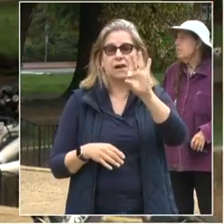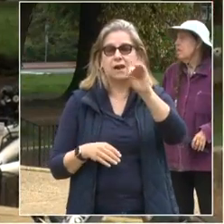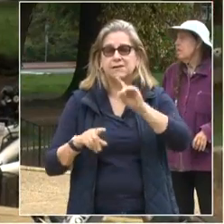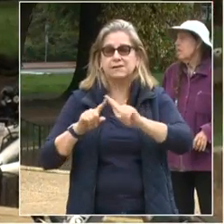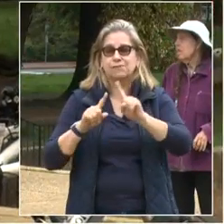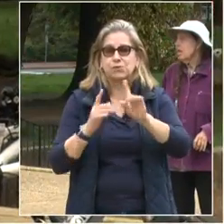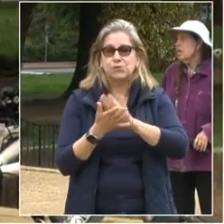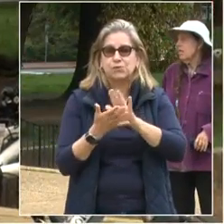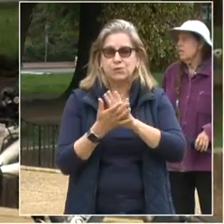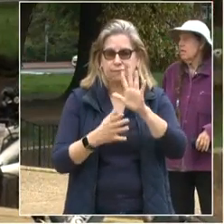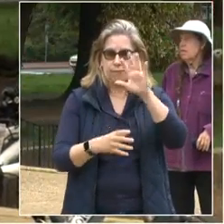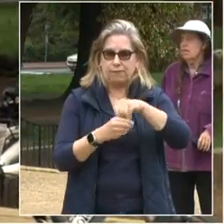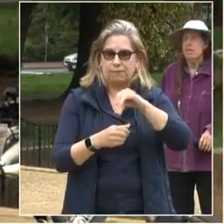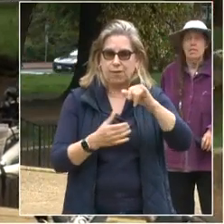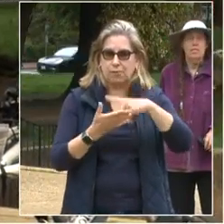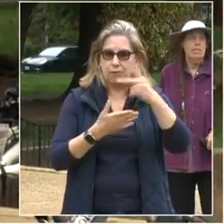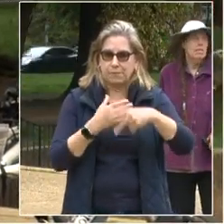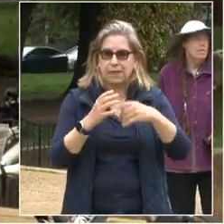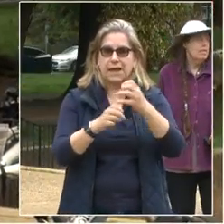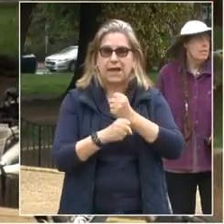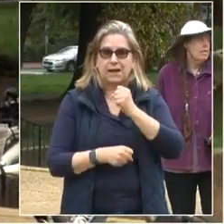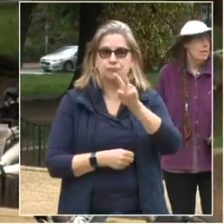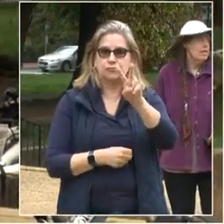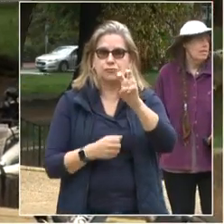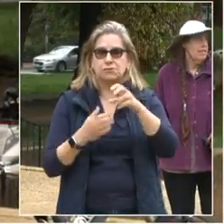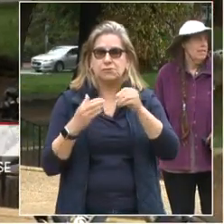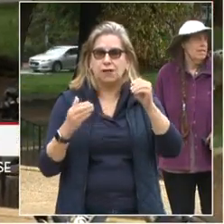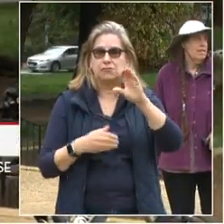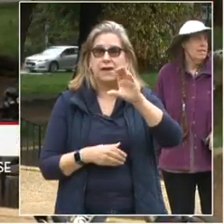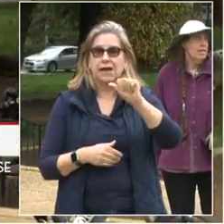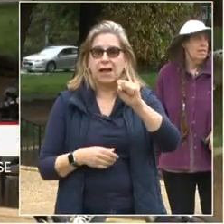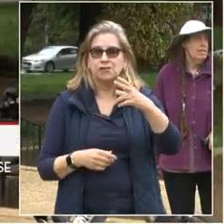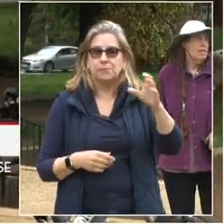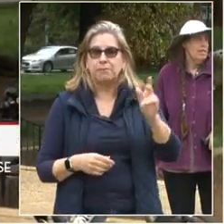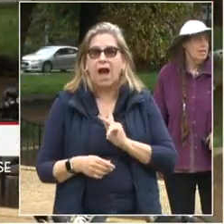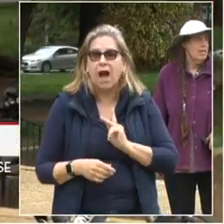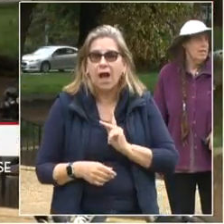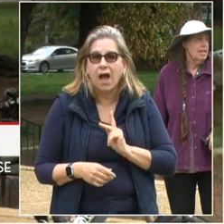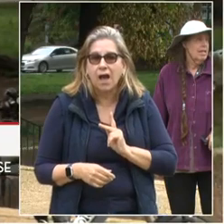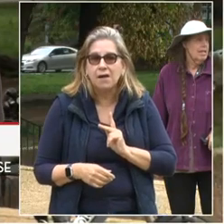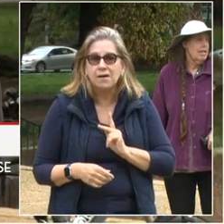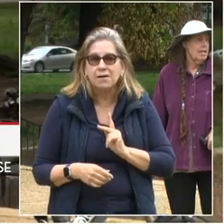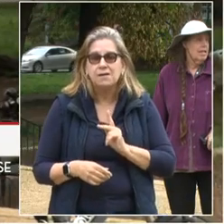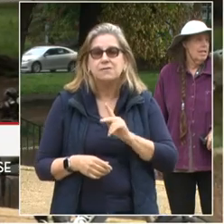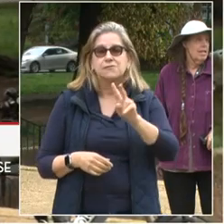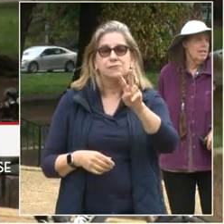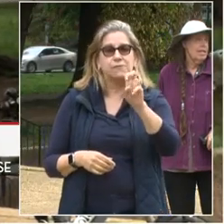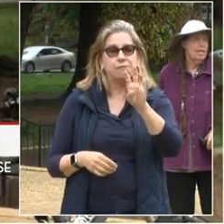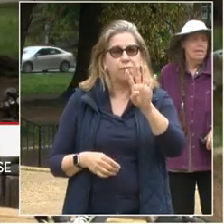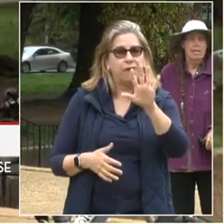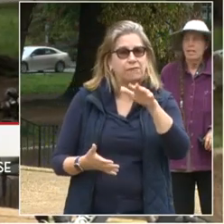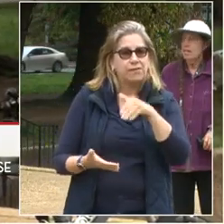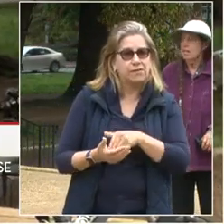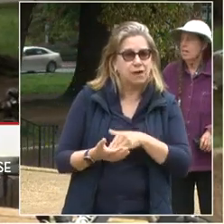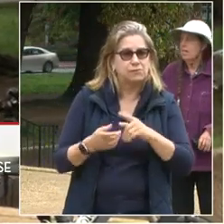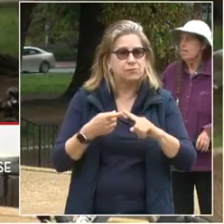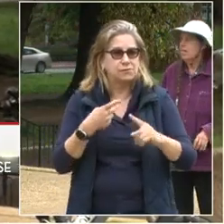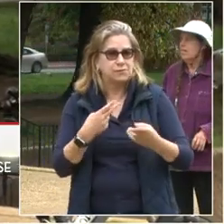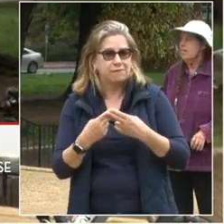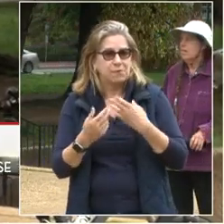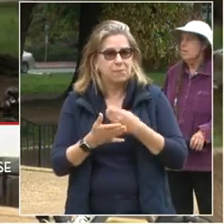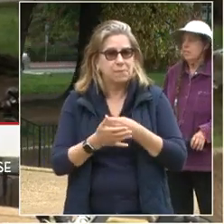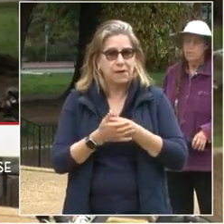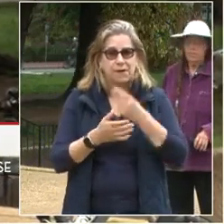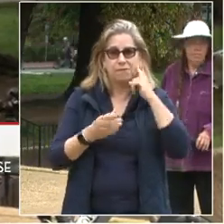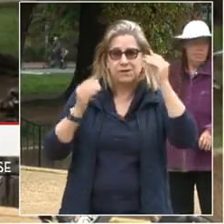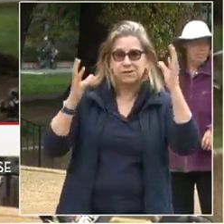This translates into $30,000 in saved commuting dollars for district teachers and staff, which is huge. It's been a great success,